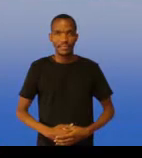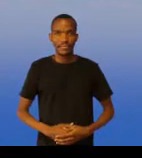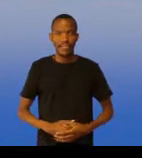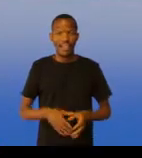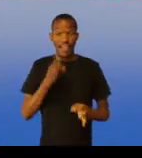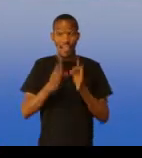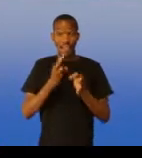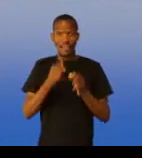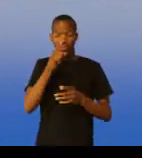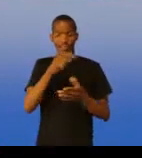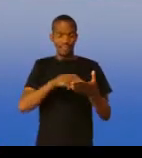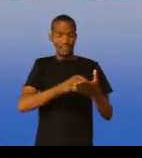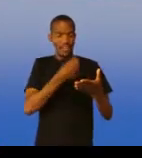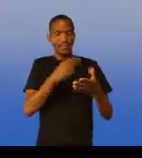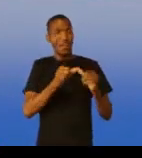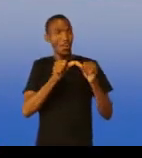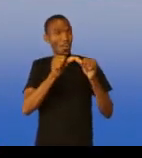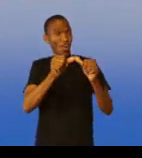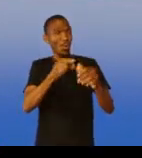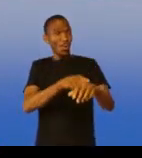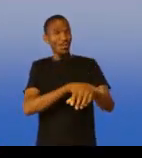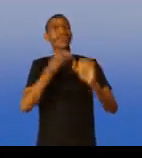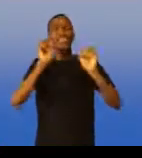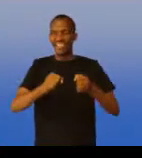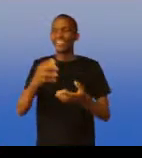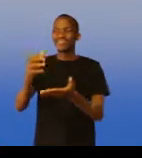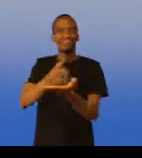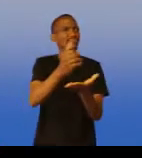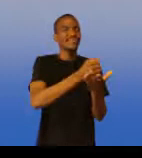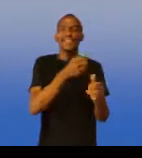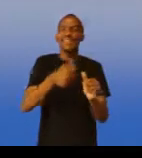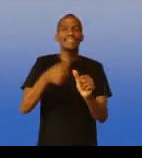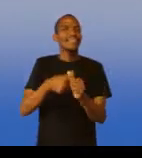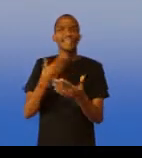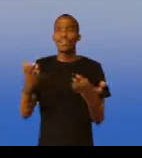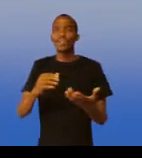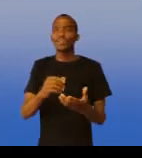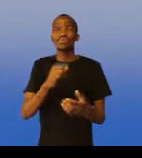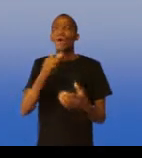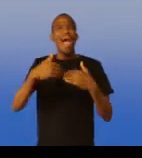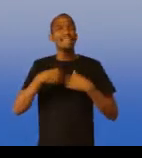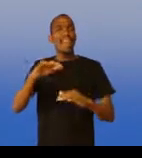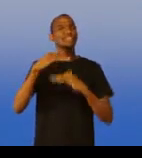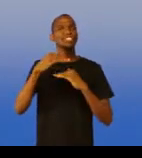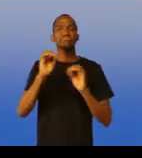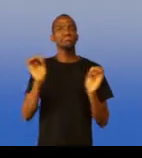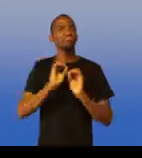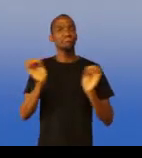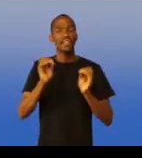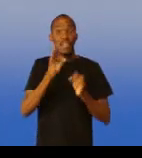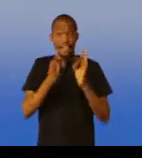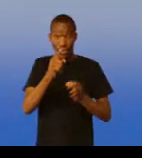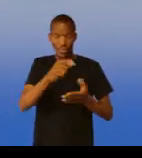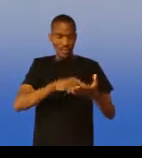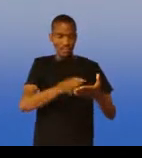If you are living well on treatment, you can have anything that you want to get in life. There is no limitation as long as you are adherent to your treatment, as